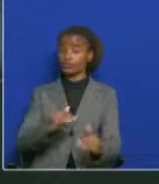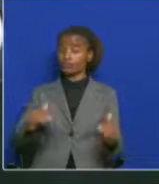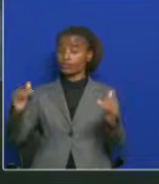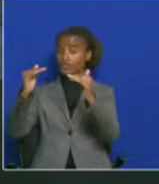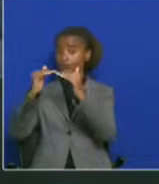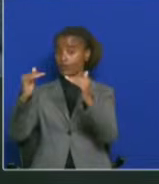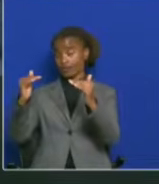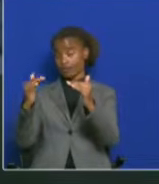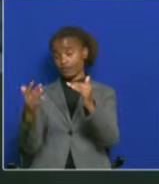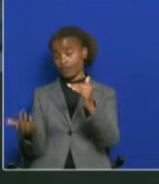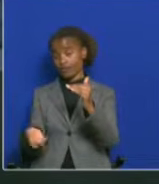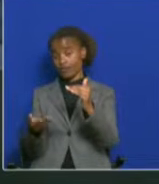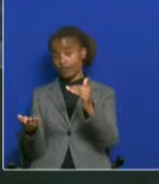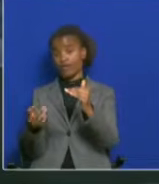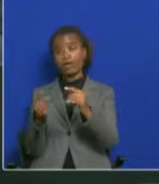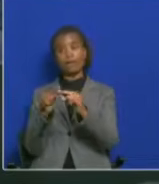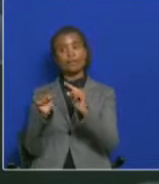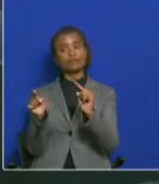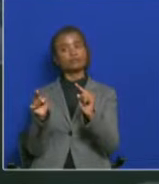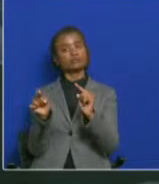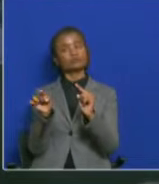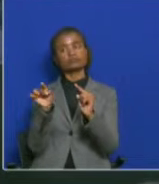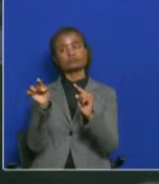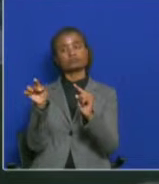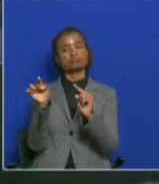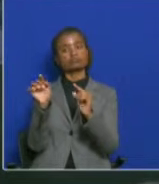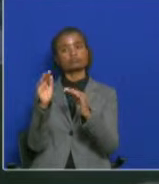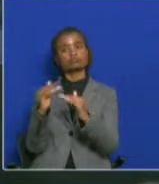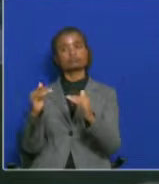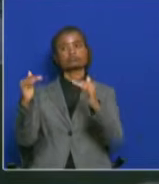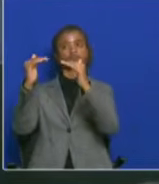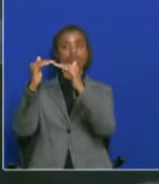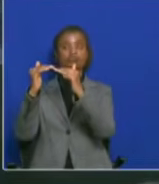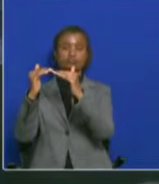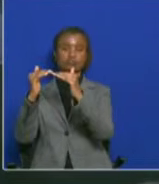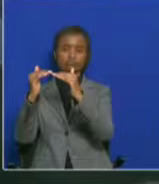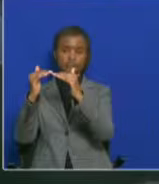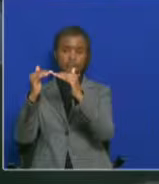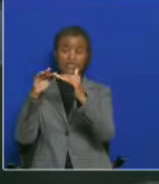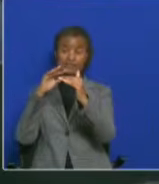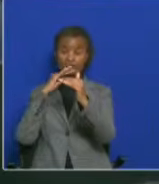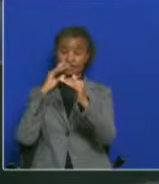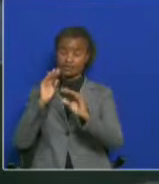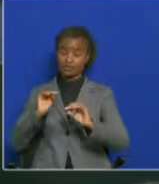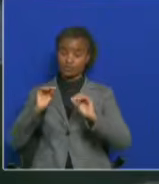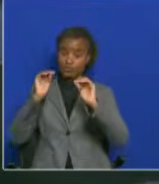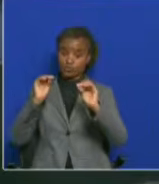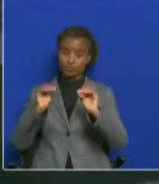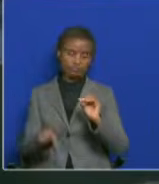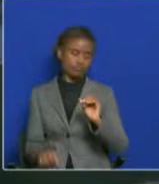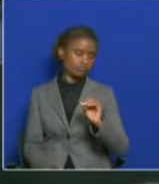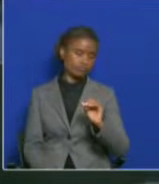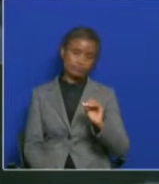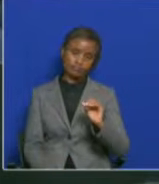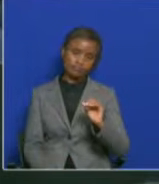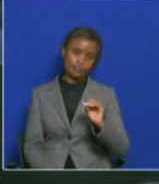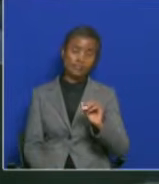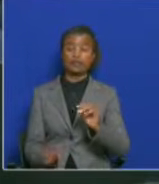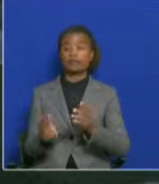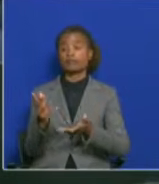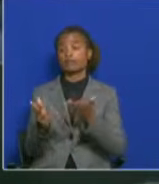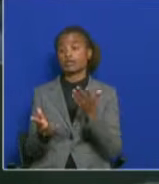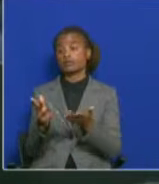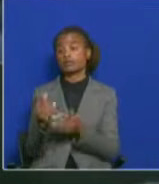the two are equivalent, it's not necessarily a promotion. It's just that he didn't start as a constable within